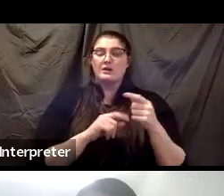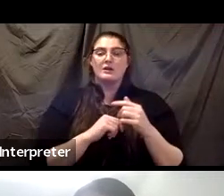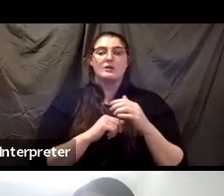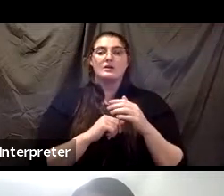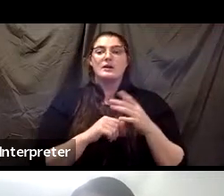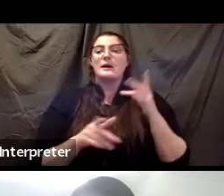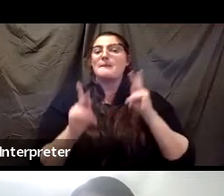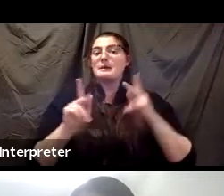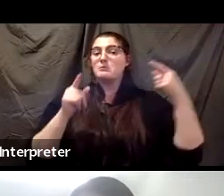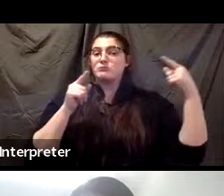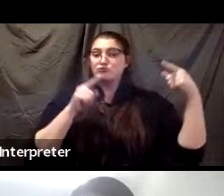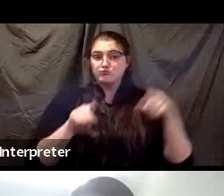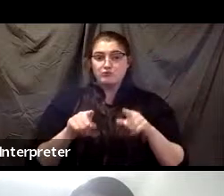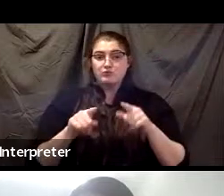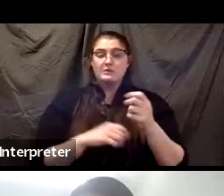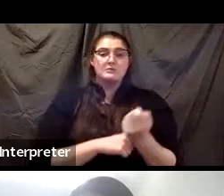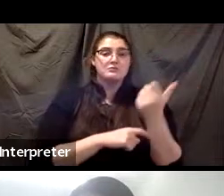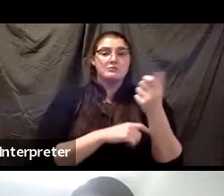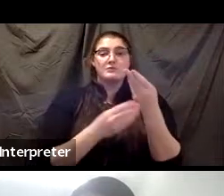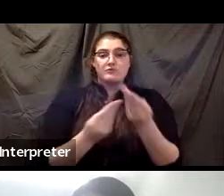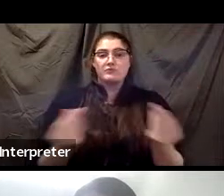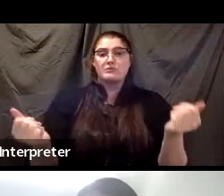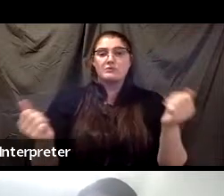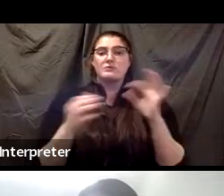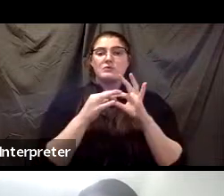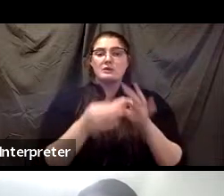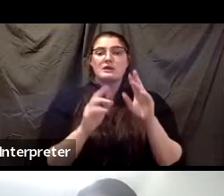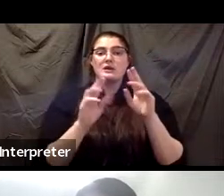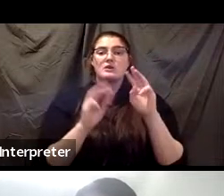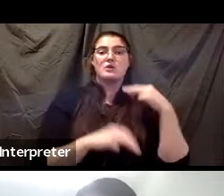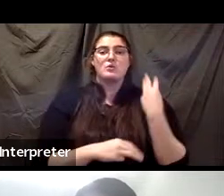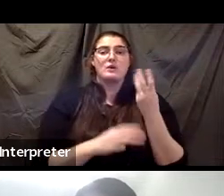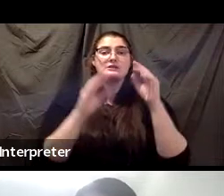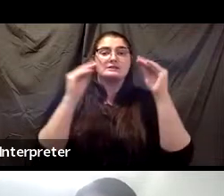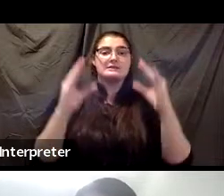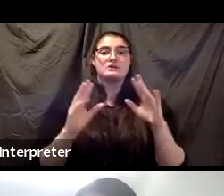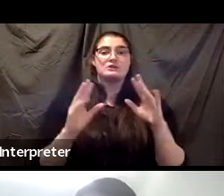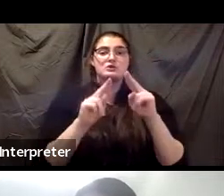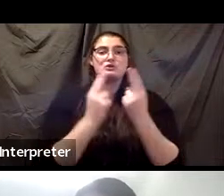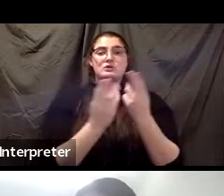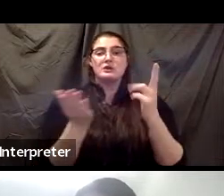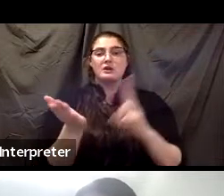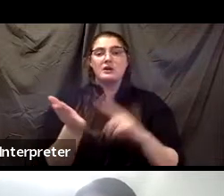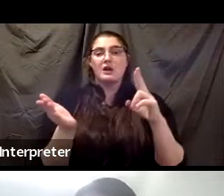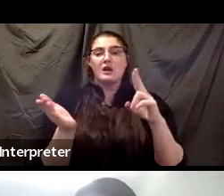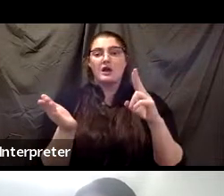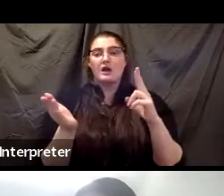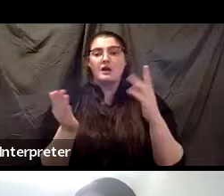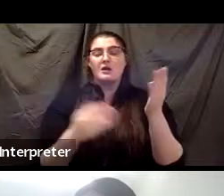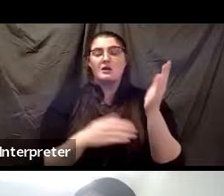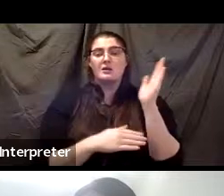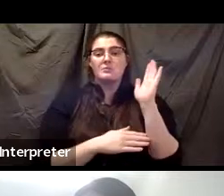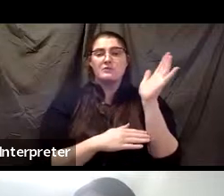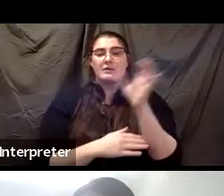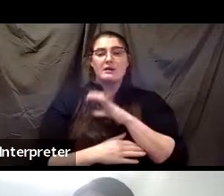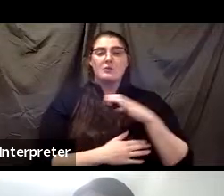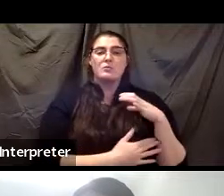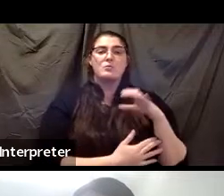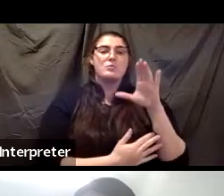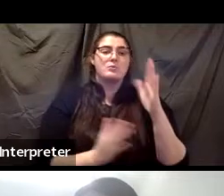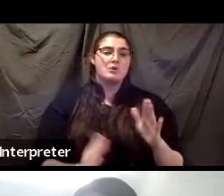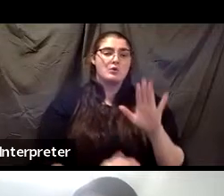those in favor of removing the resolution regarding the Washington Teachers Union contract presented by Commissioner Roblin at the last COW meeting, say